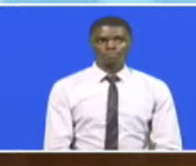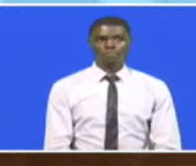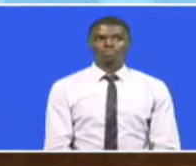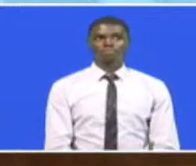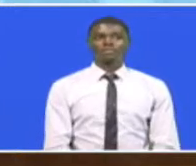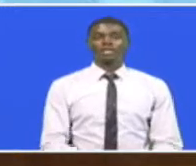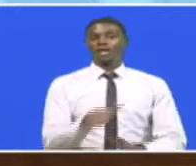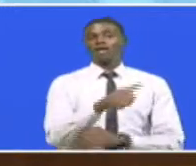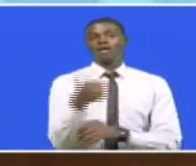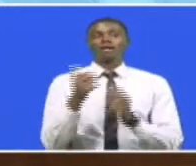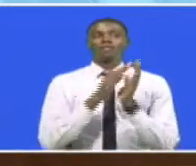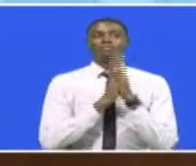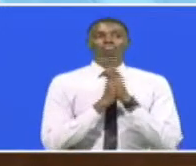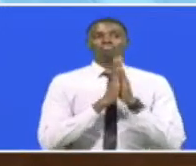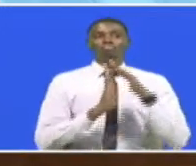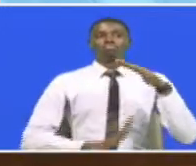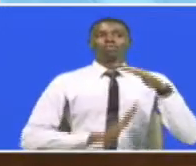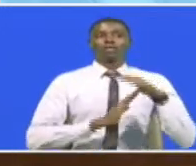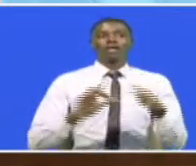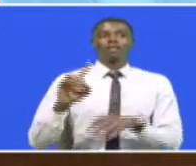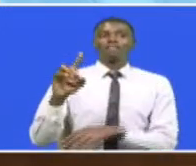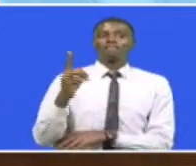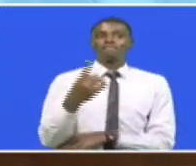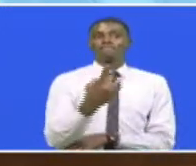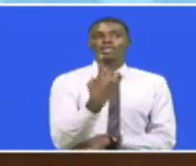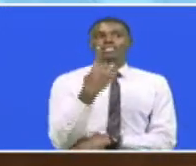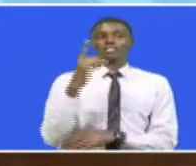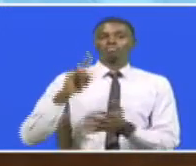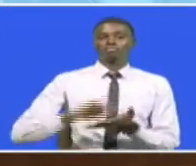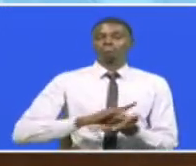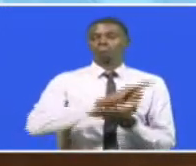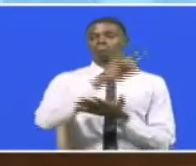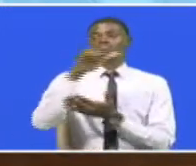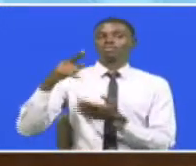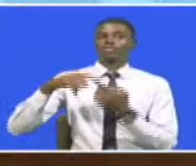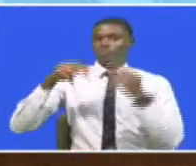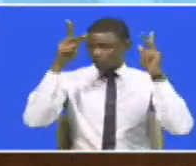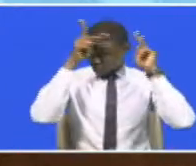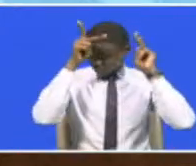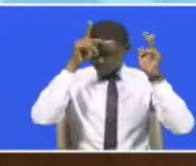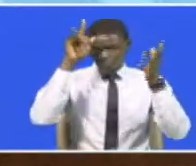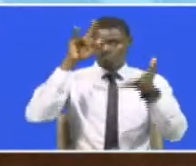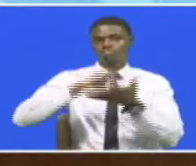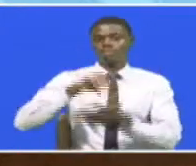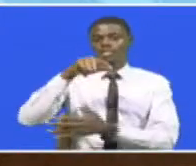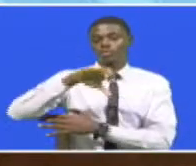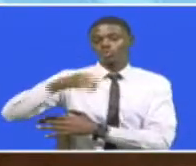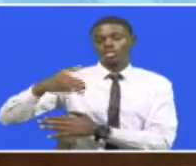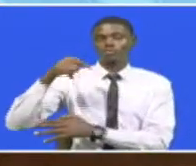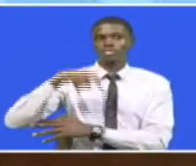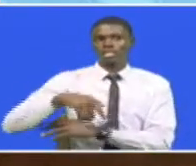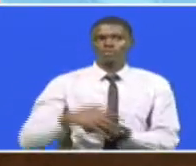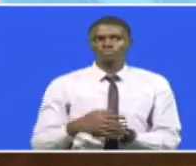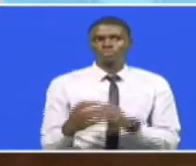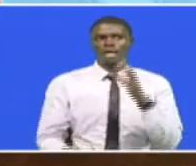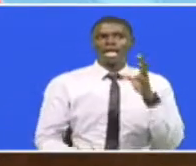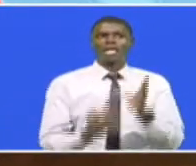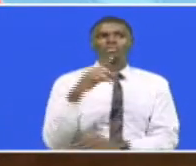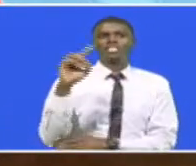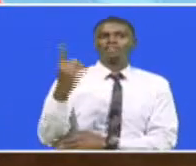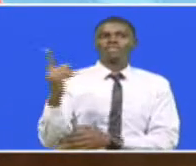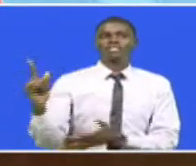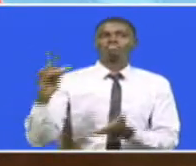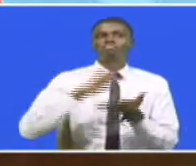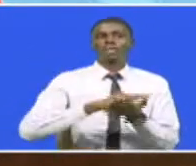Moving on to other stories making headlines, the first commercial flight to Kakamega landed in the county today. While launching the first